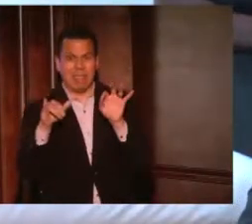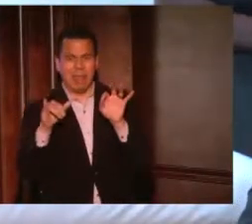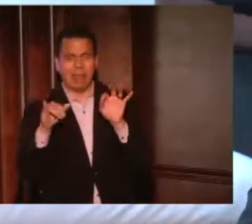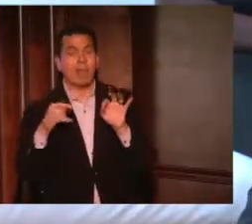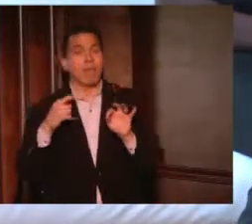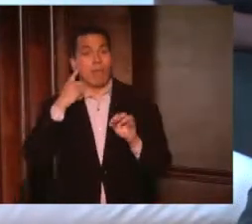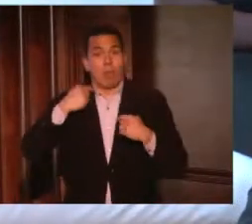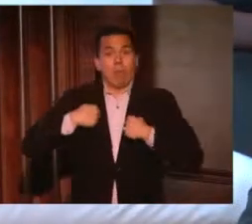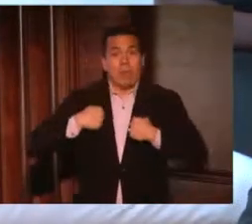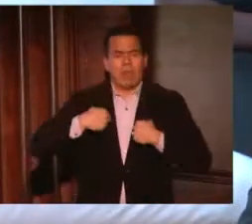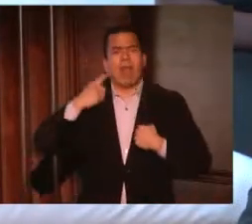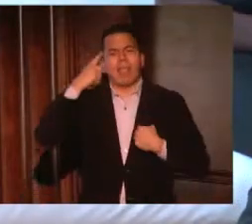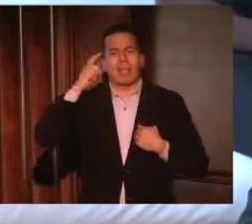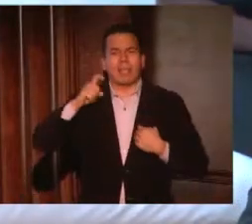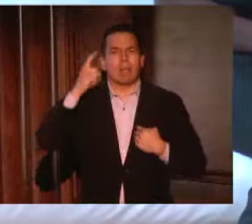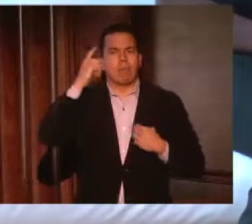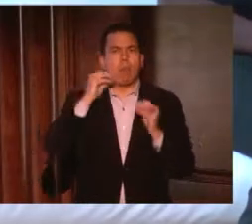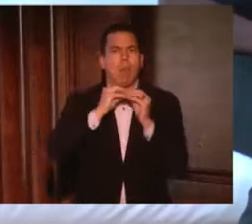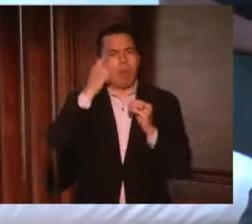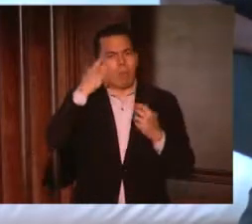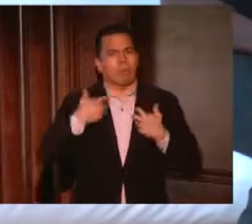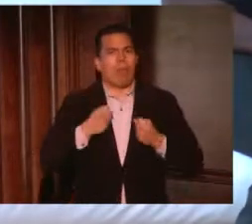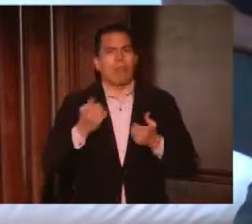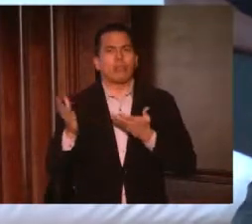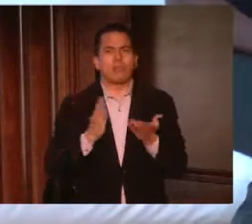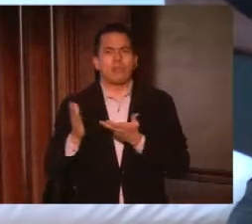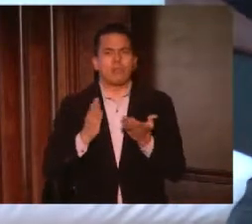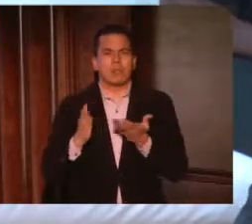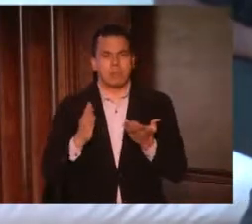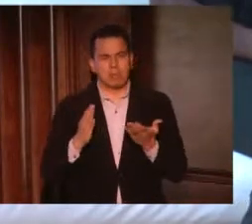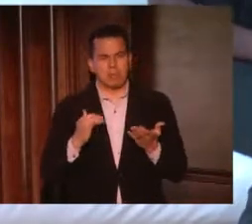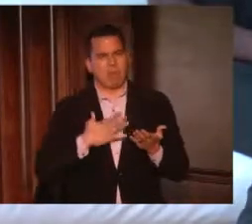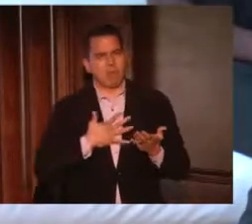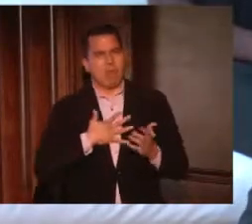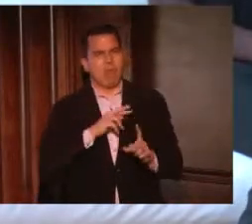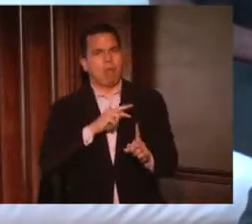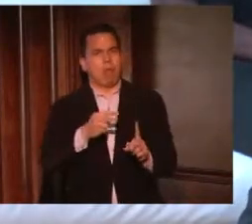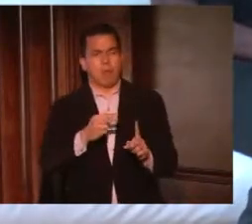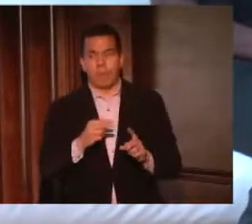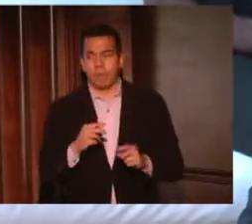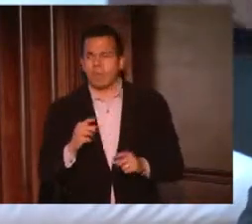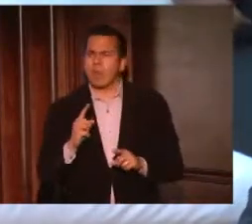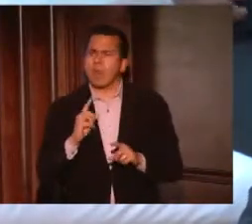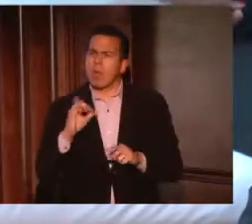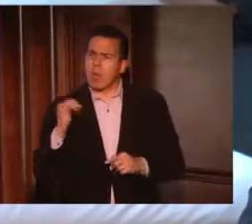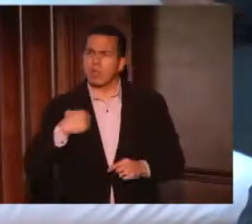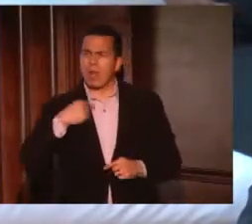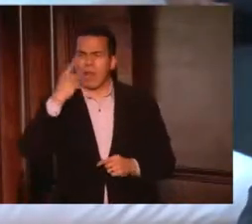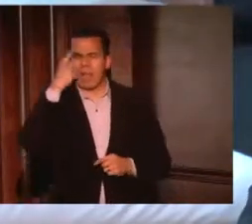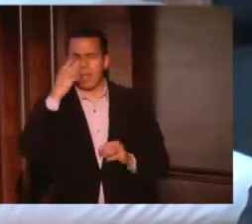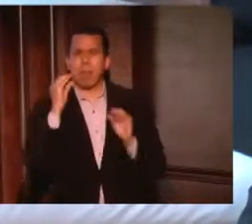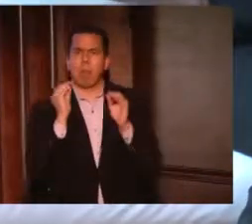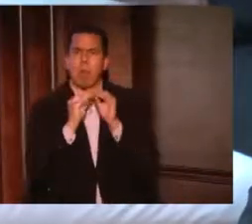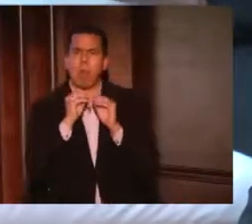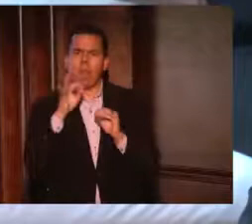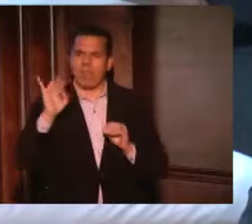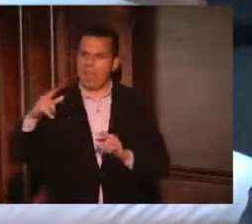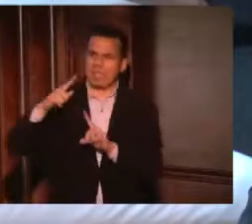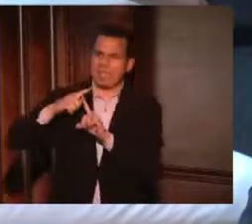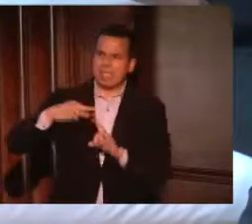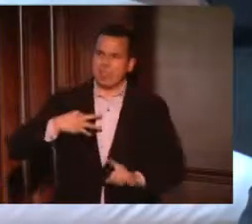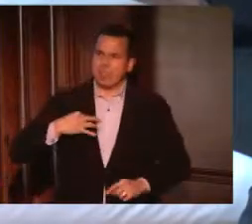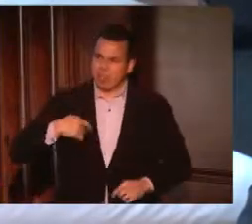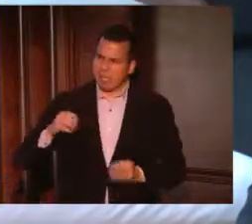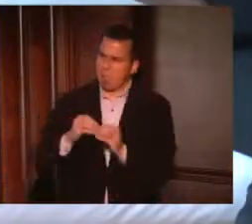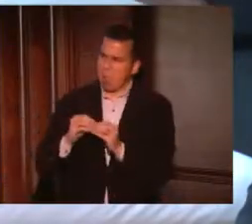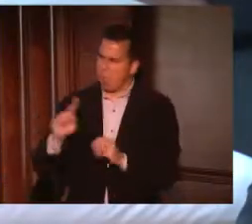services, and doing more of that, also calling on our governments to do more. I also think we need more of these t-shirts. I don't know if you can read